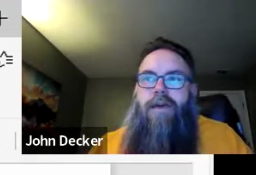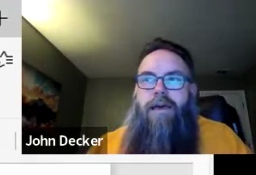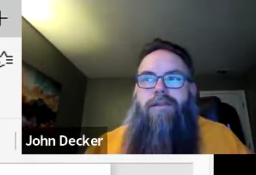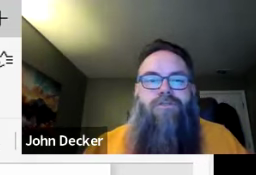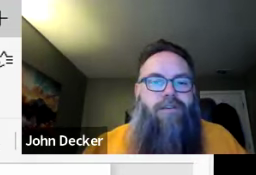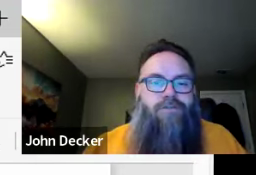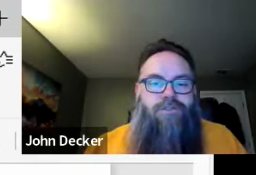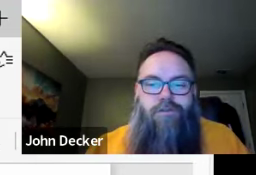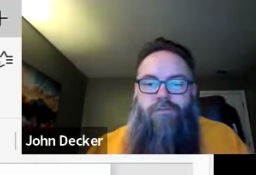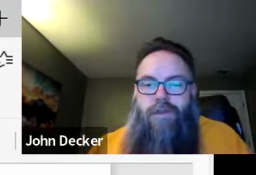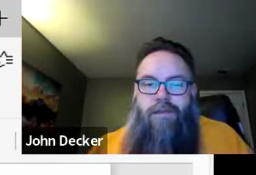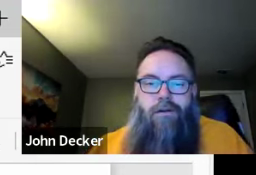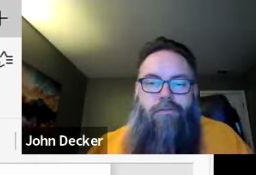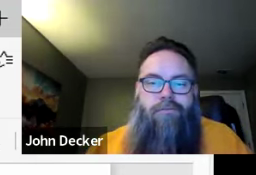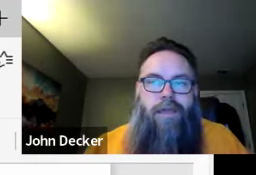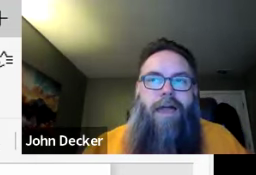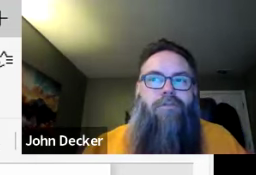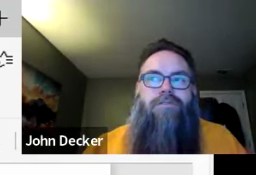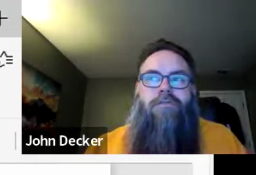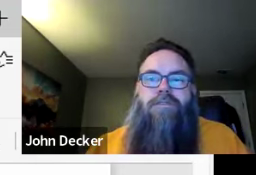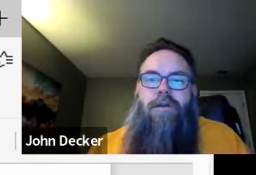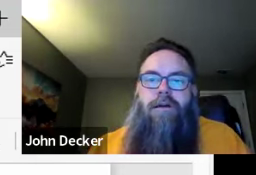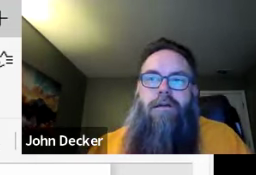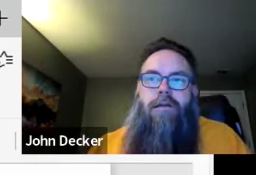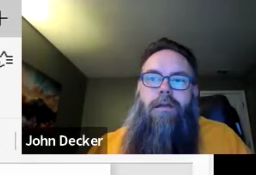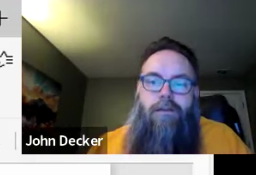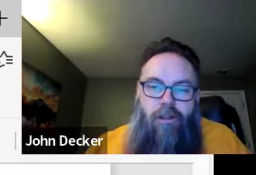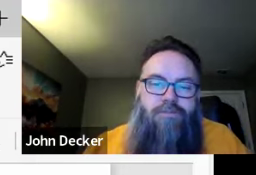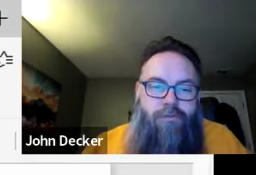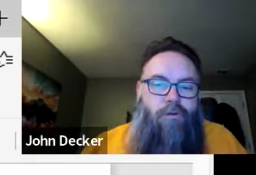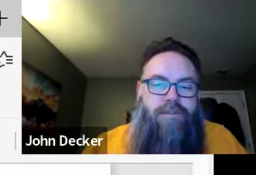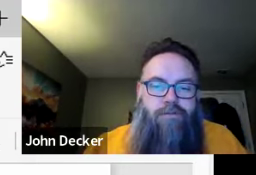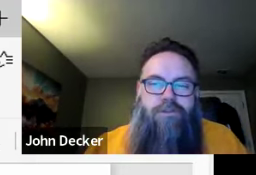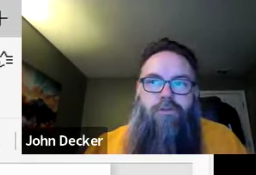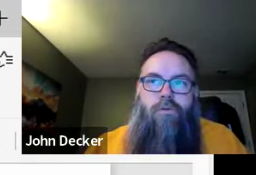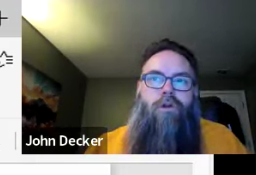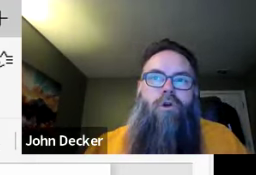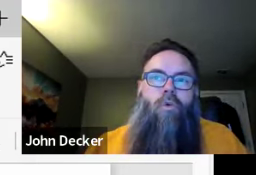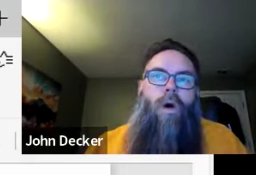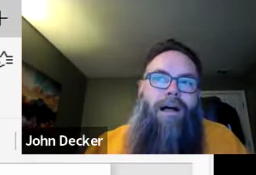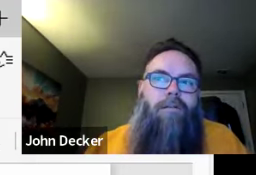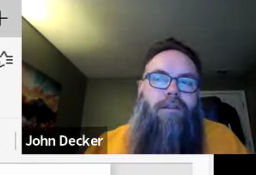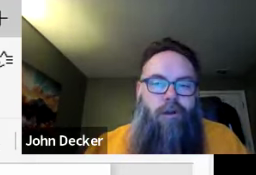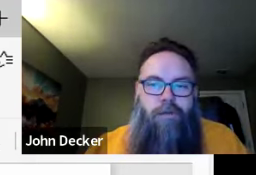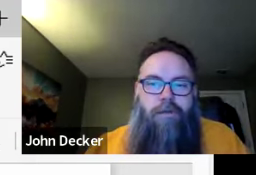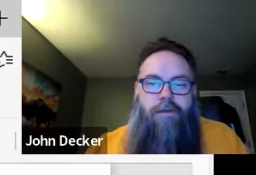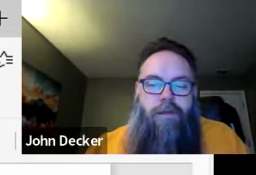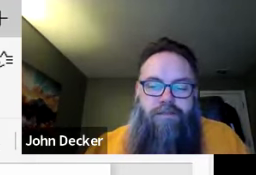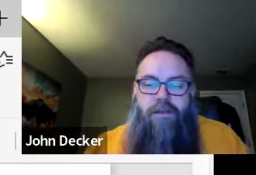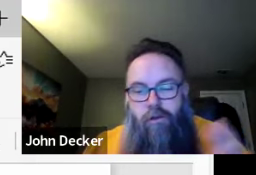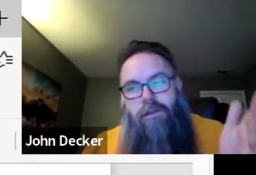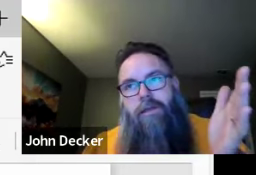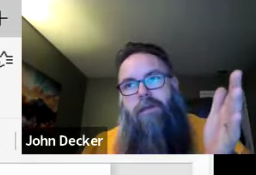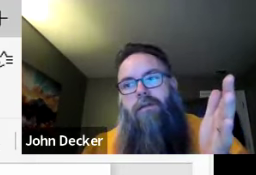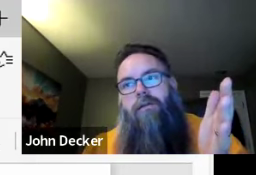challenges that we have had in trying to ensure that we get all of the accurate service acknowledgement forms out to you, while the department